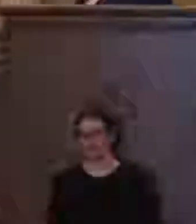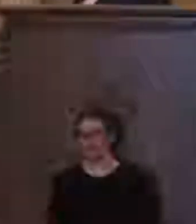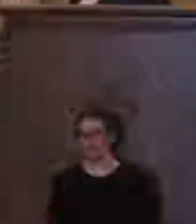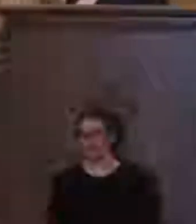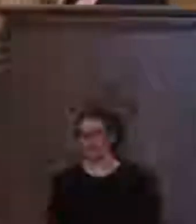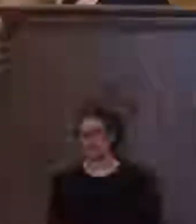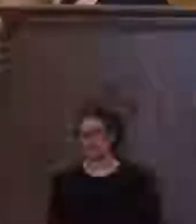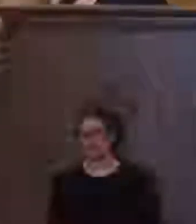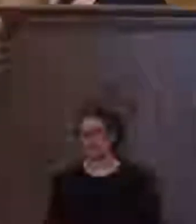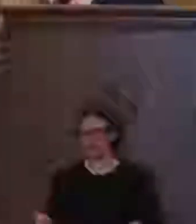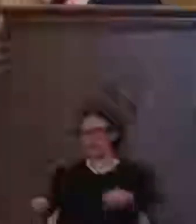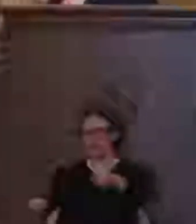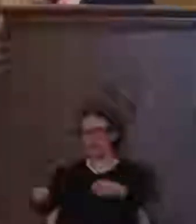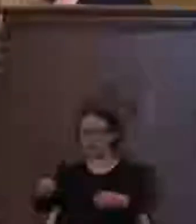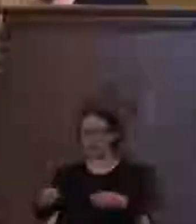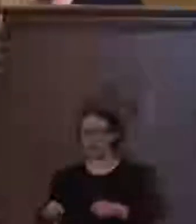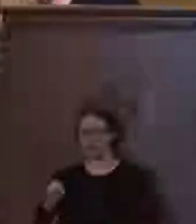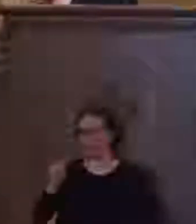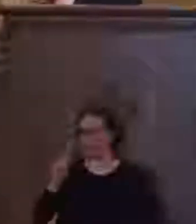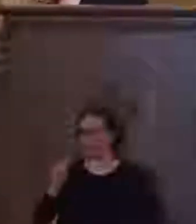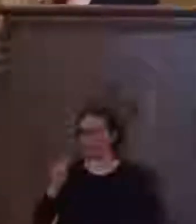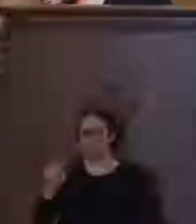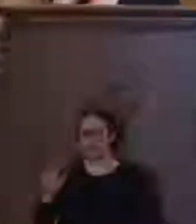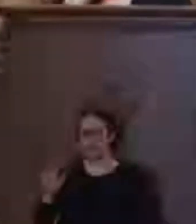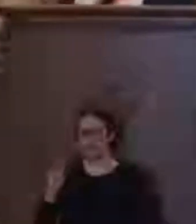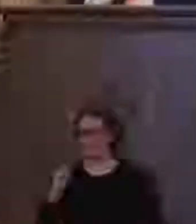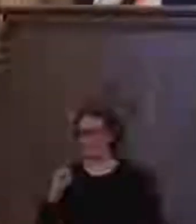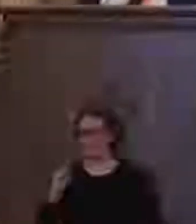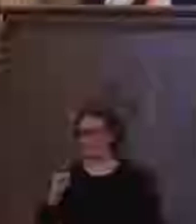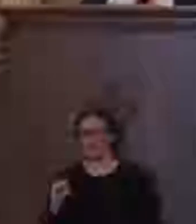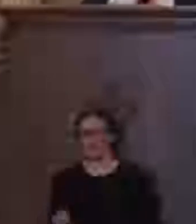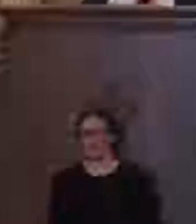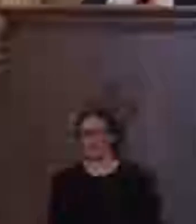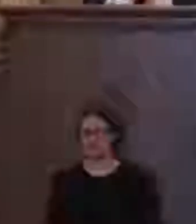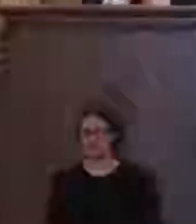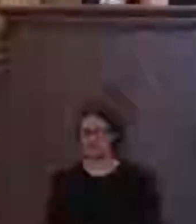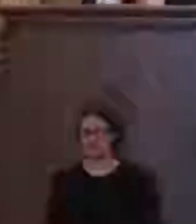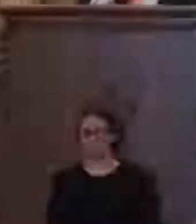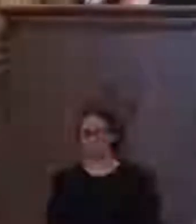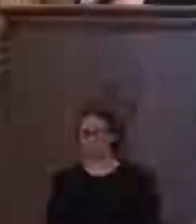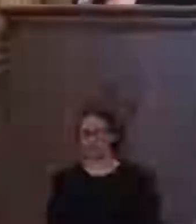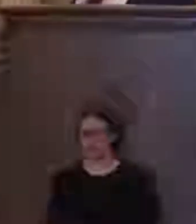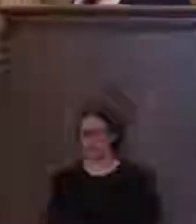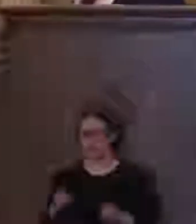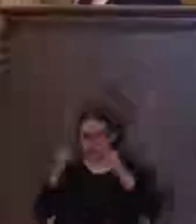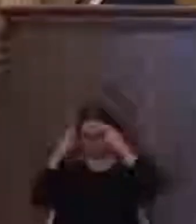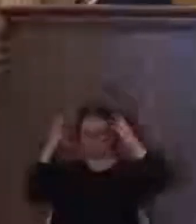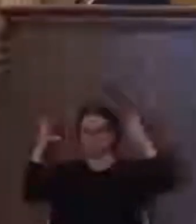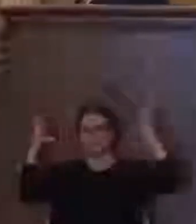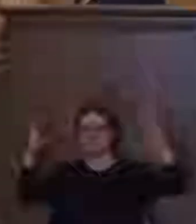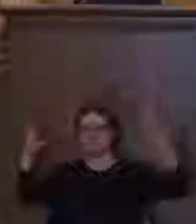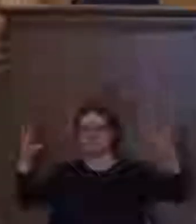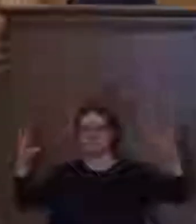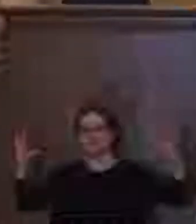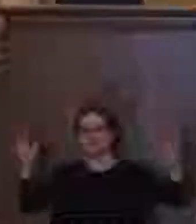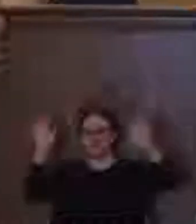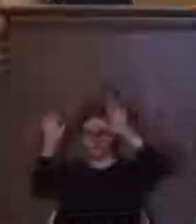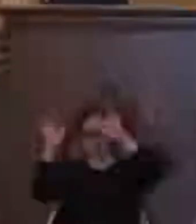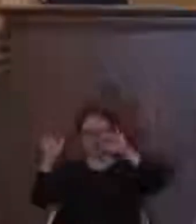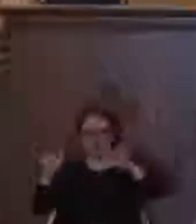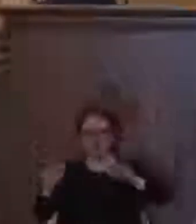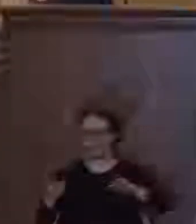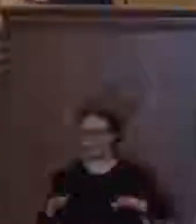And we'd been driving for about 25 minutes. And it blew my mind because it was raining.